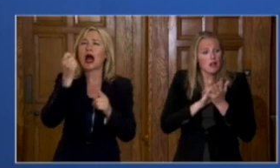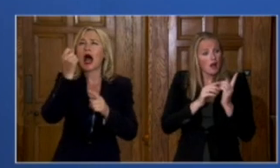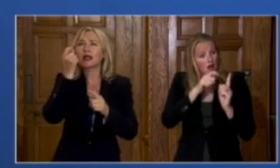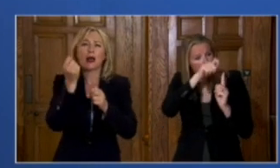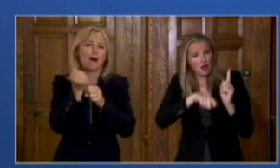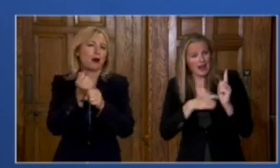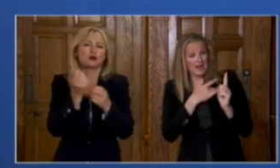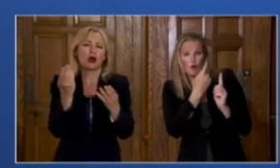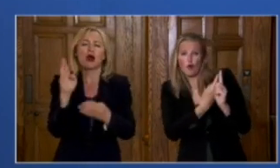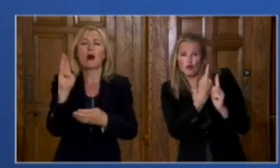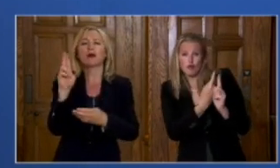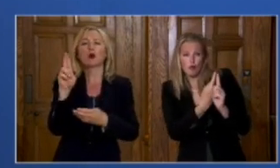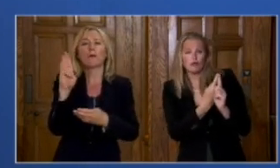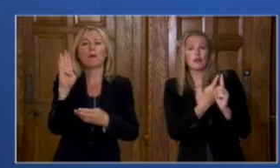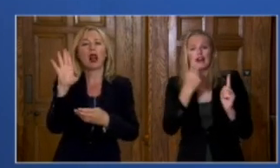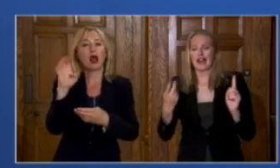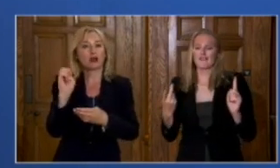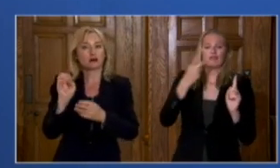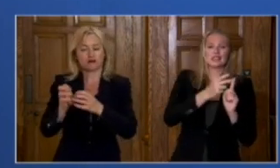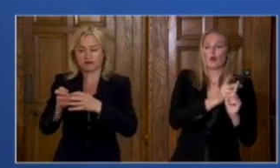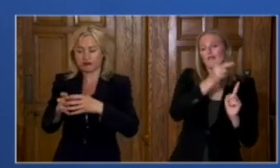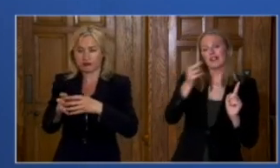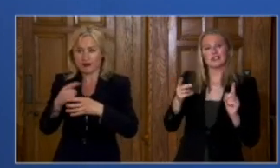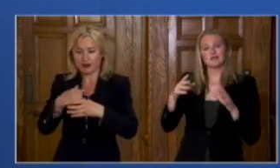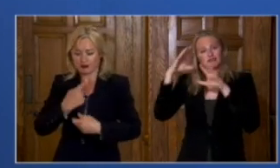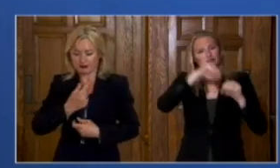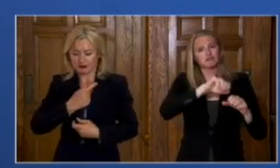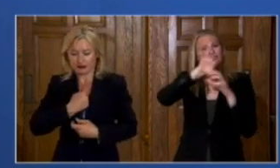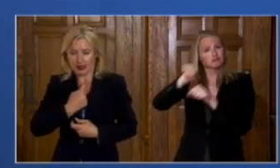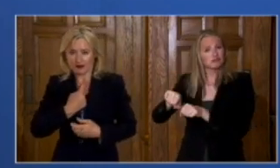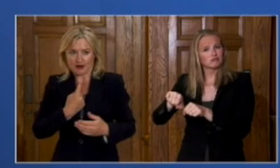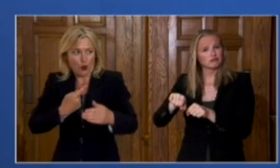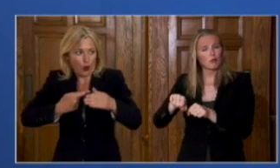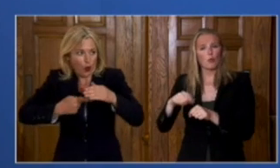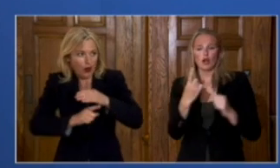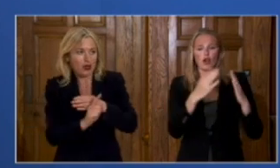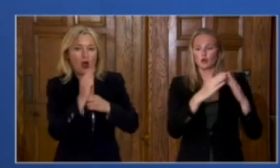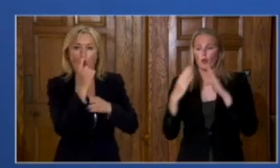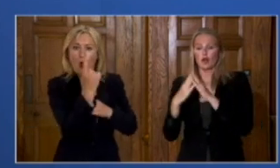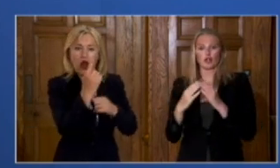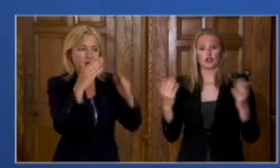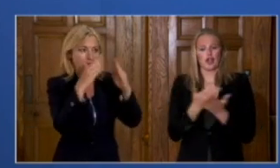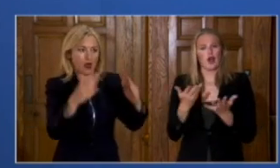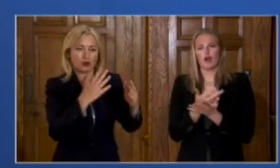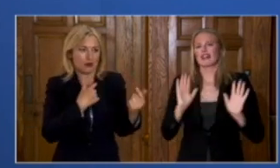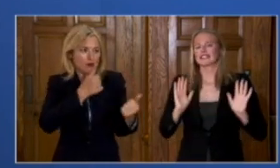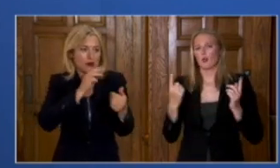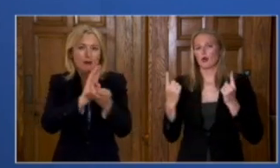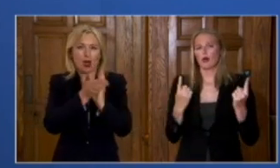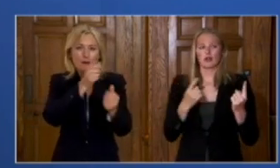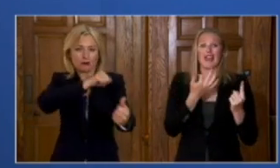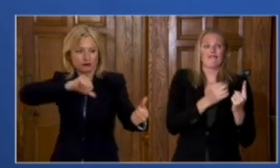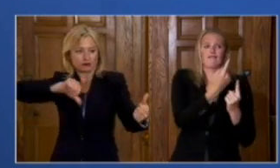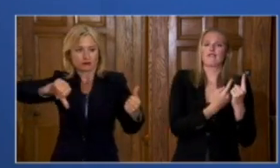from a single-person household to visit, stay over and spend time with one other household of their choosing. The Executive